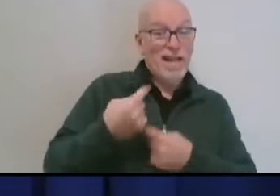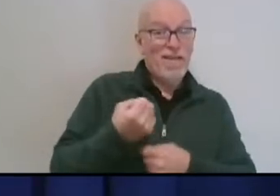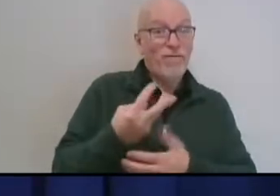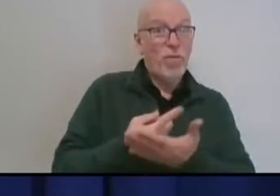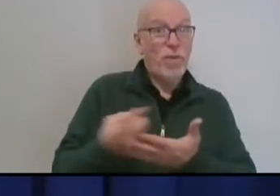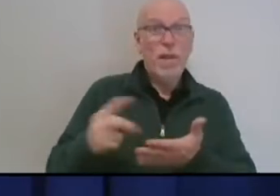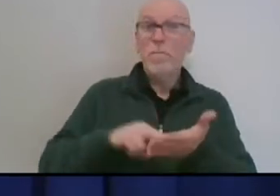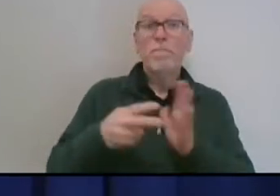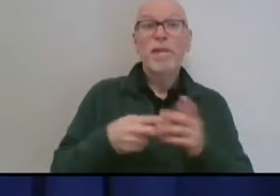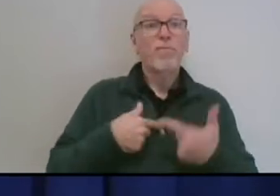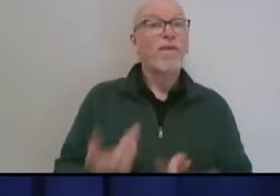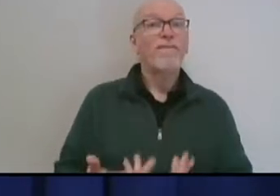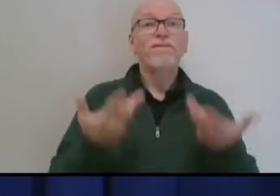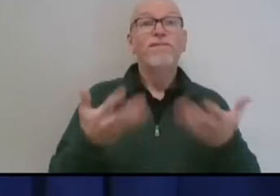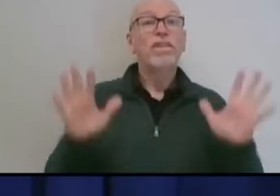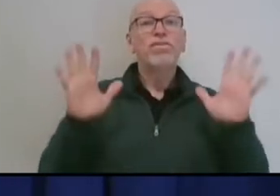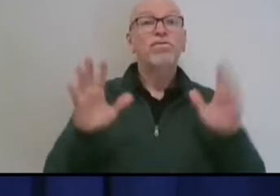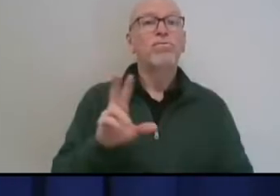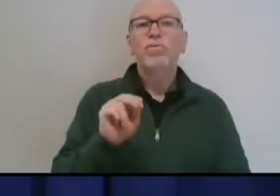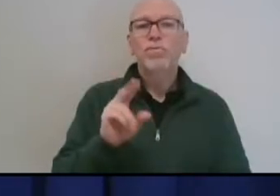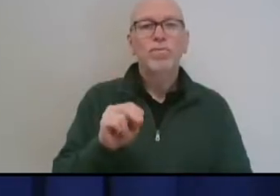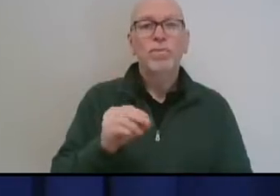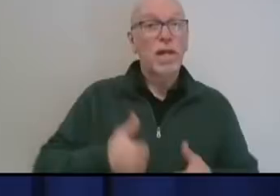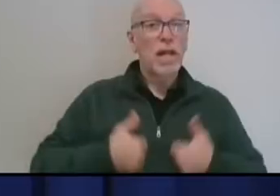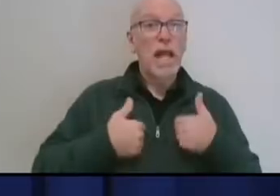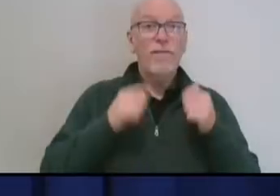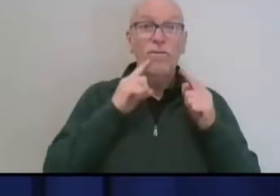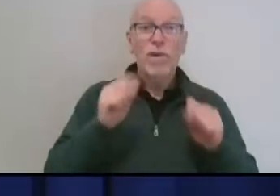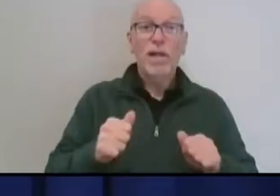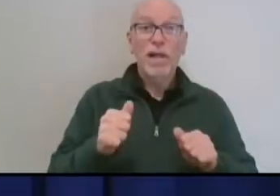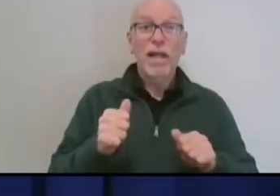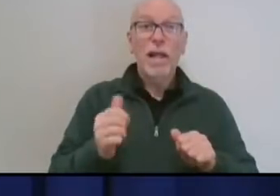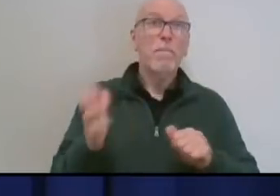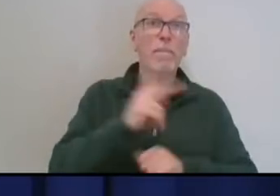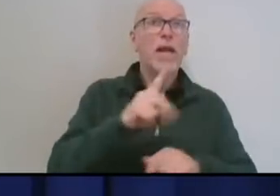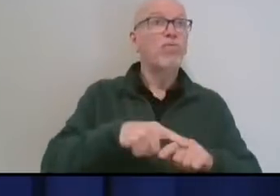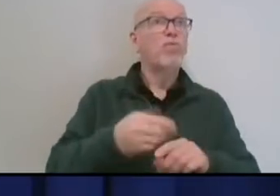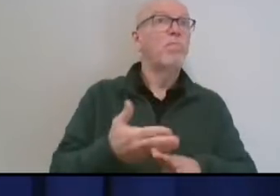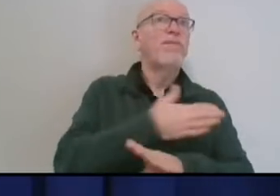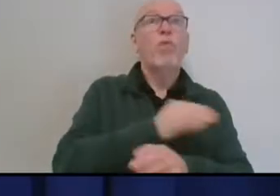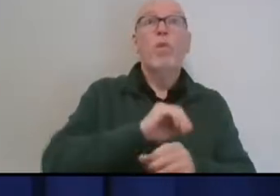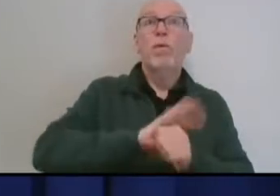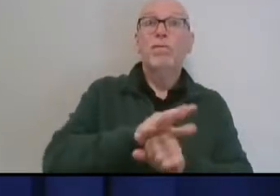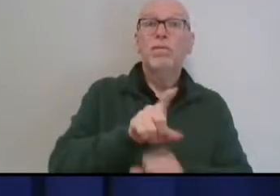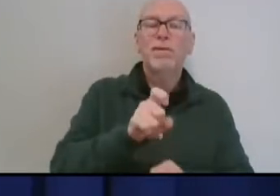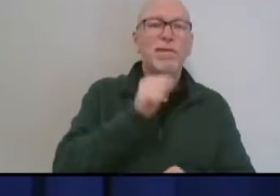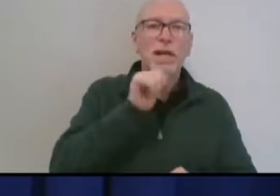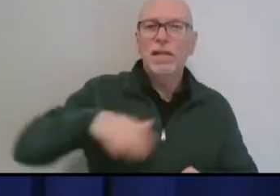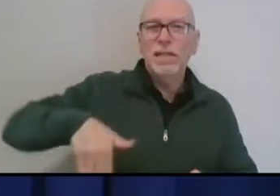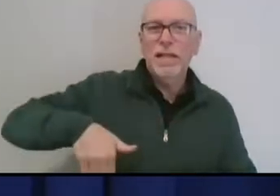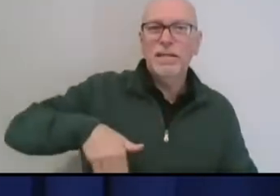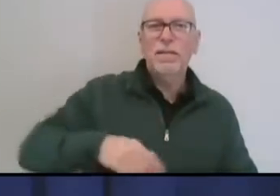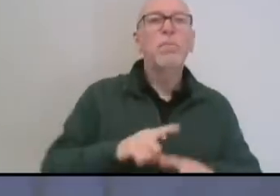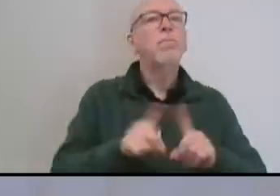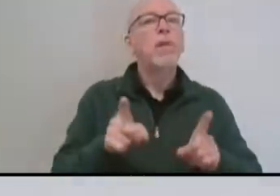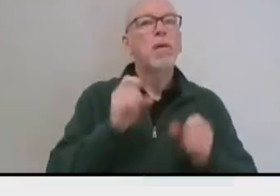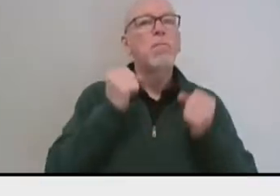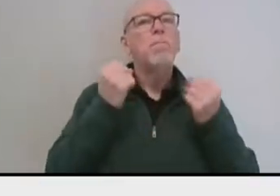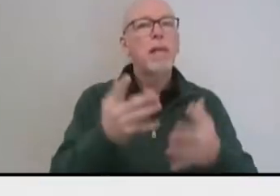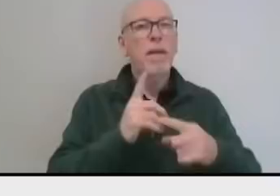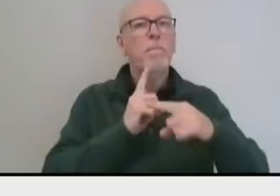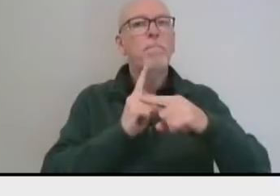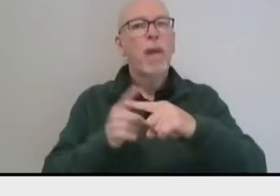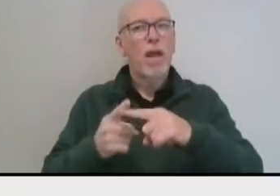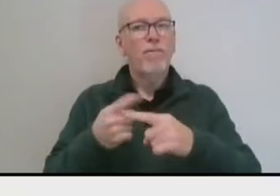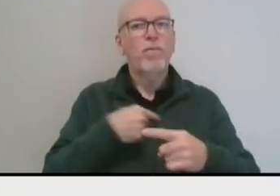signal that we're out of the woods and that life could return to pre-pandemic normalcy. But there are a lot of positive trends to